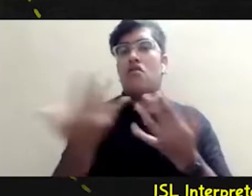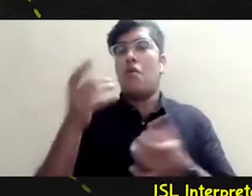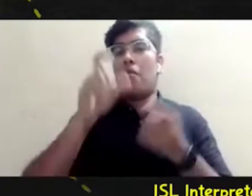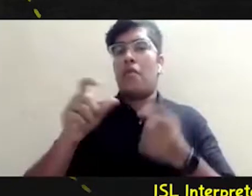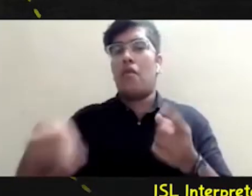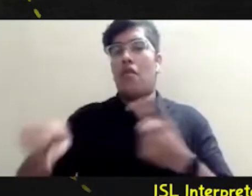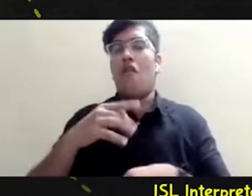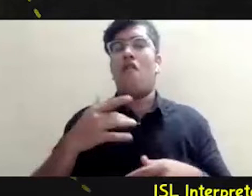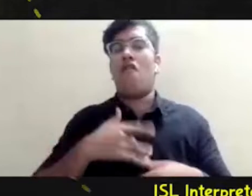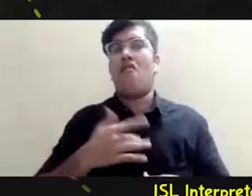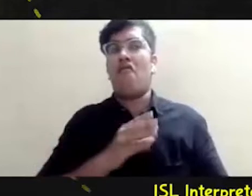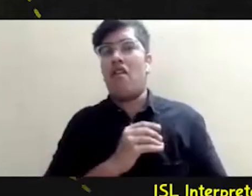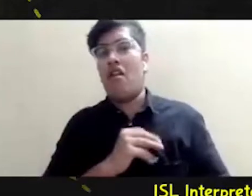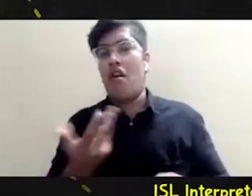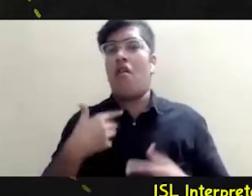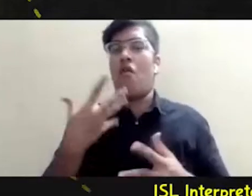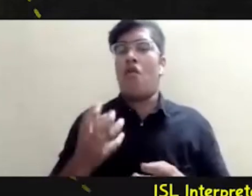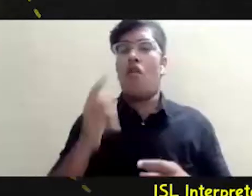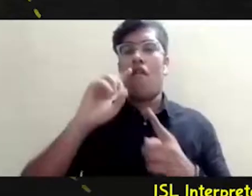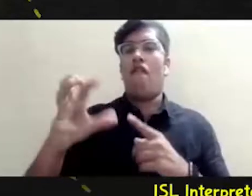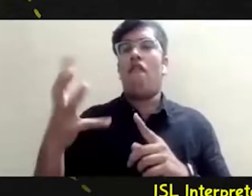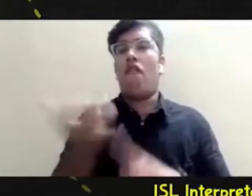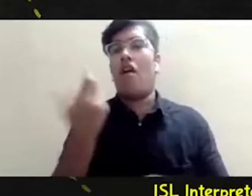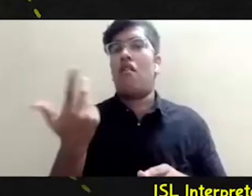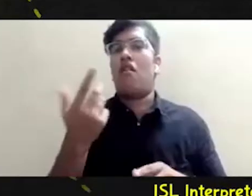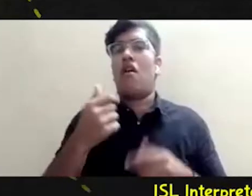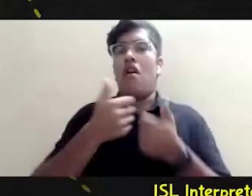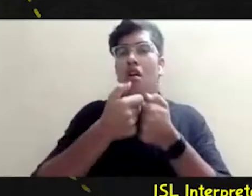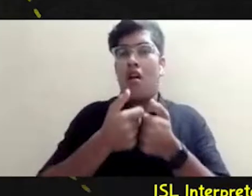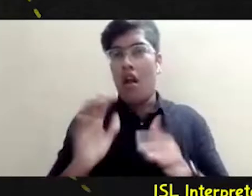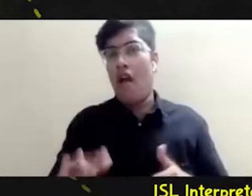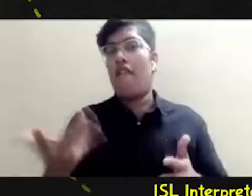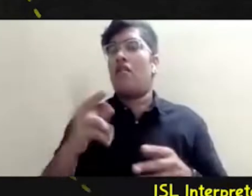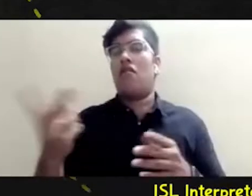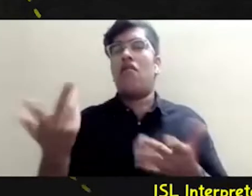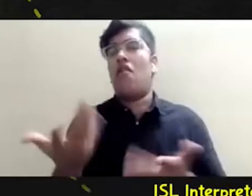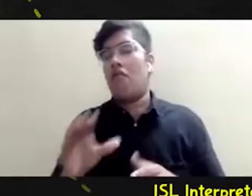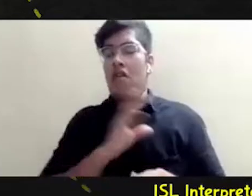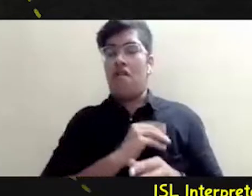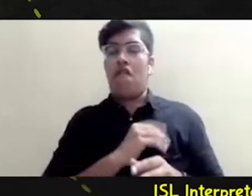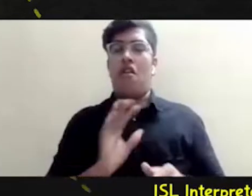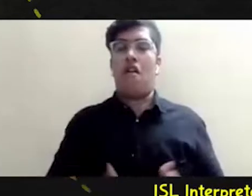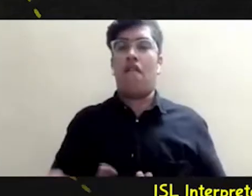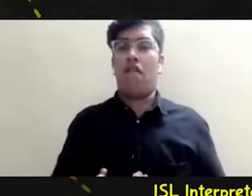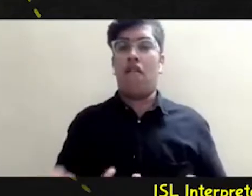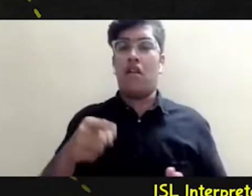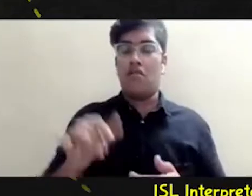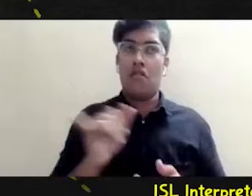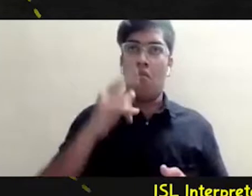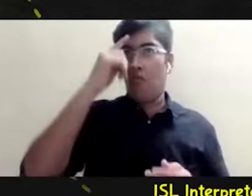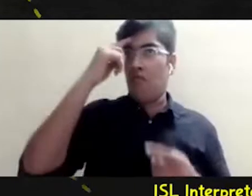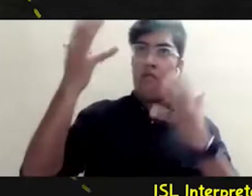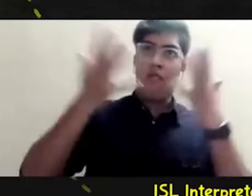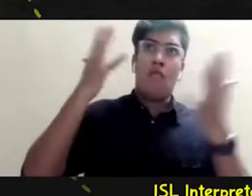partner, girlfriend, boyfriend. I'm not gendering. You do that for yourself. So after a point, it almost becomes like a paranoia in public.